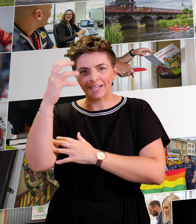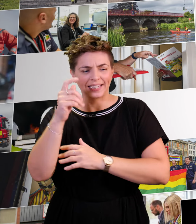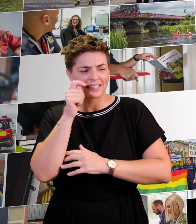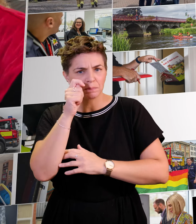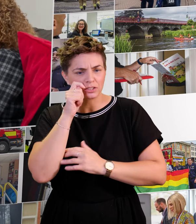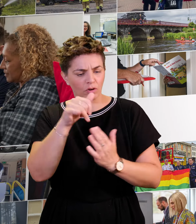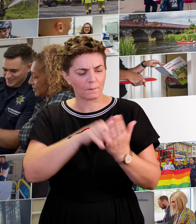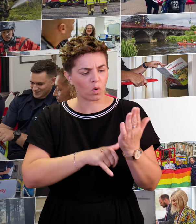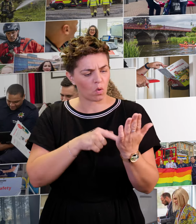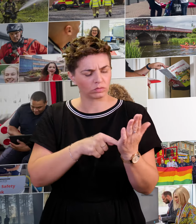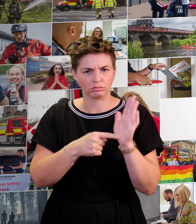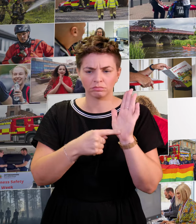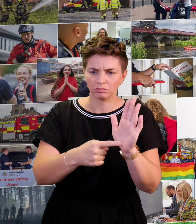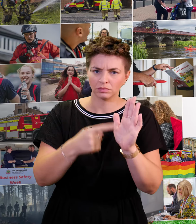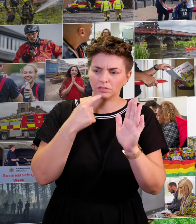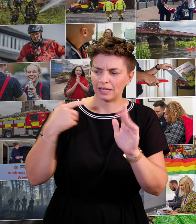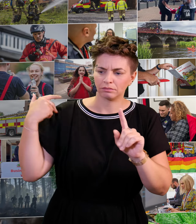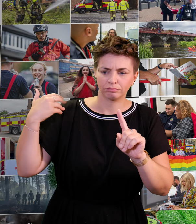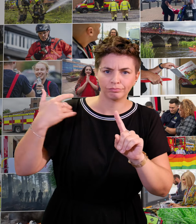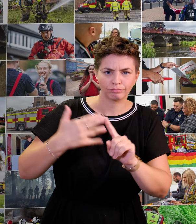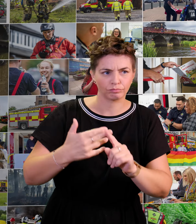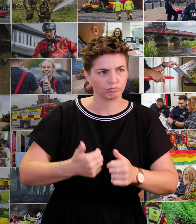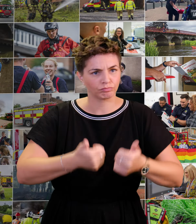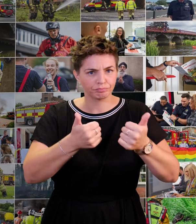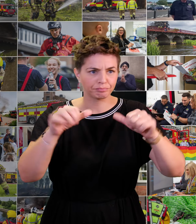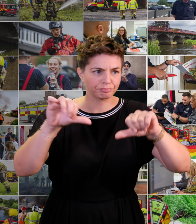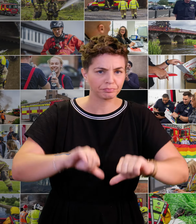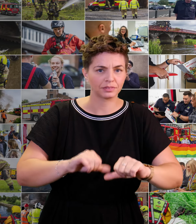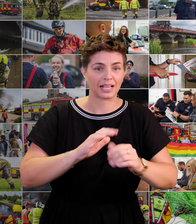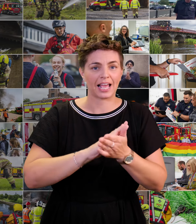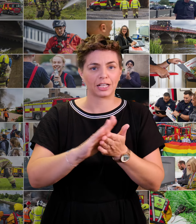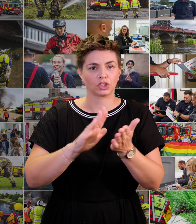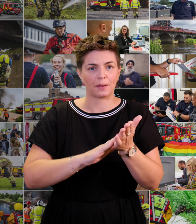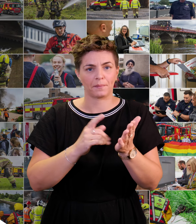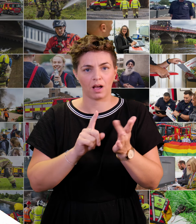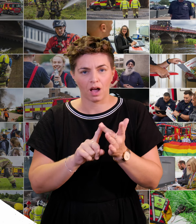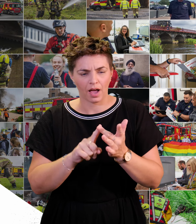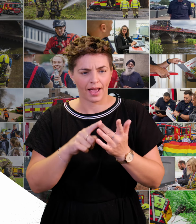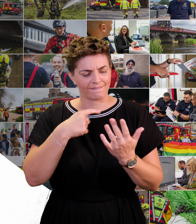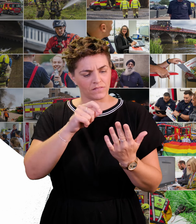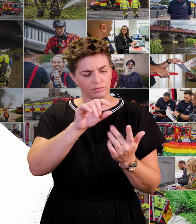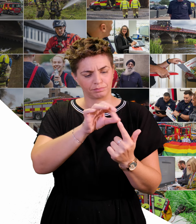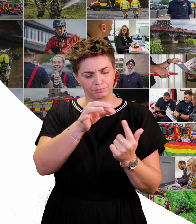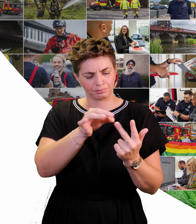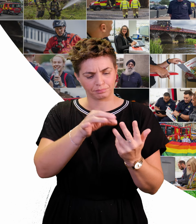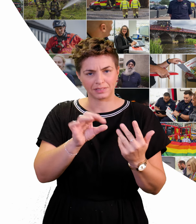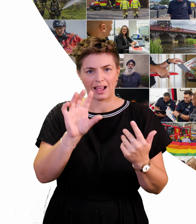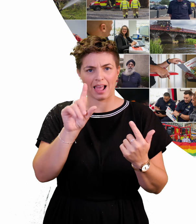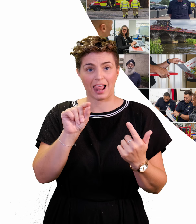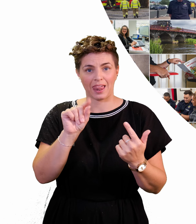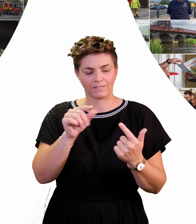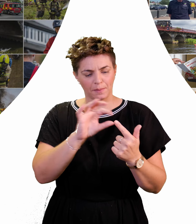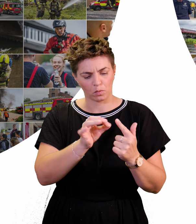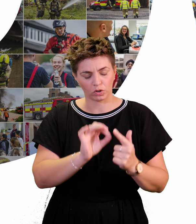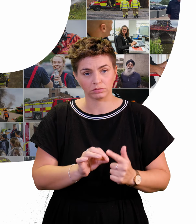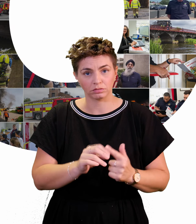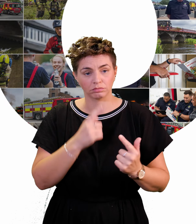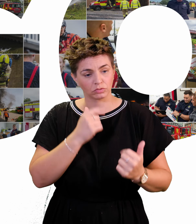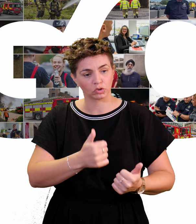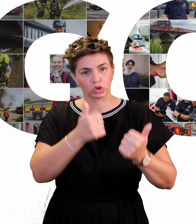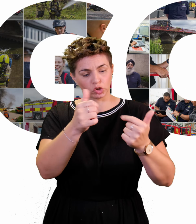in an assessment about how we are doing as a fire and rescue service. HMI mark us on 11 separate areas. We were